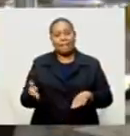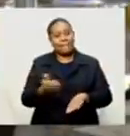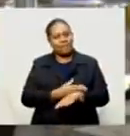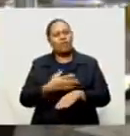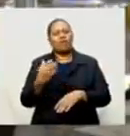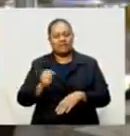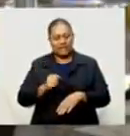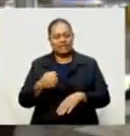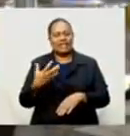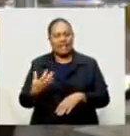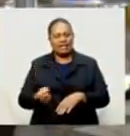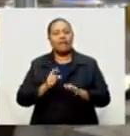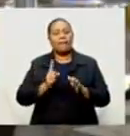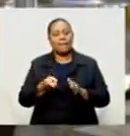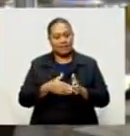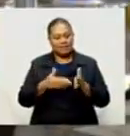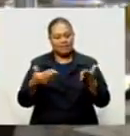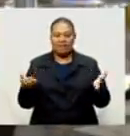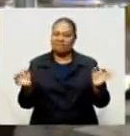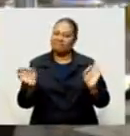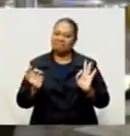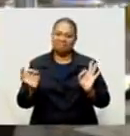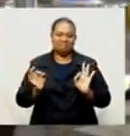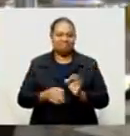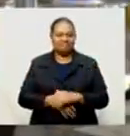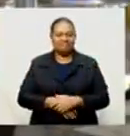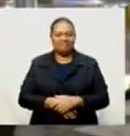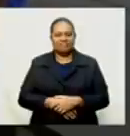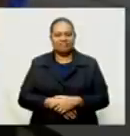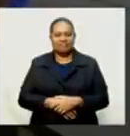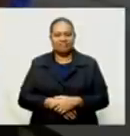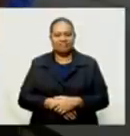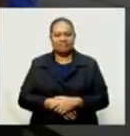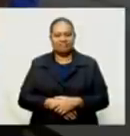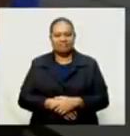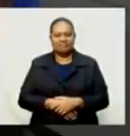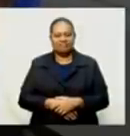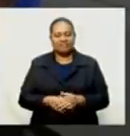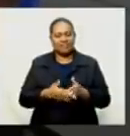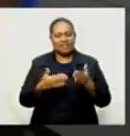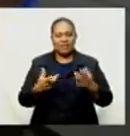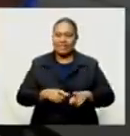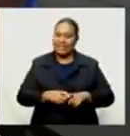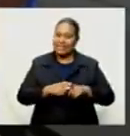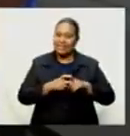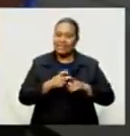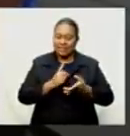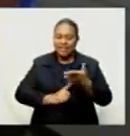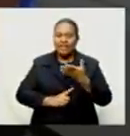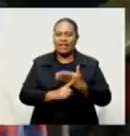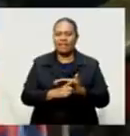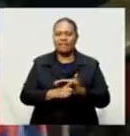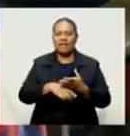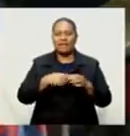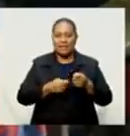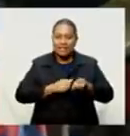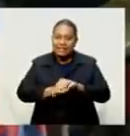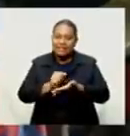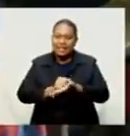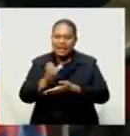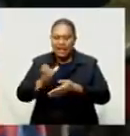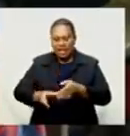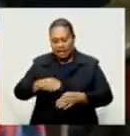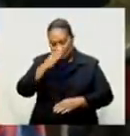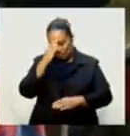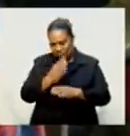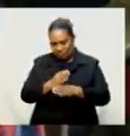money, but nowadays it's not that good. Despite the hardships, these vendors remain hopeful